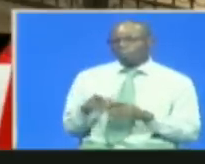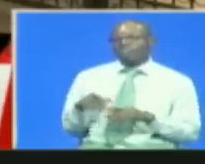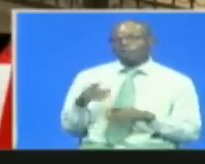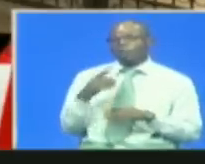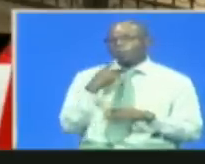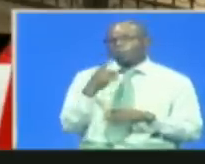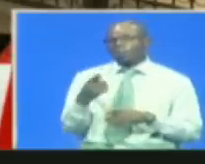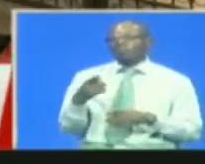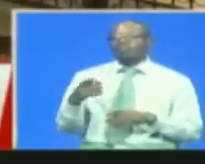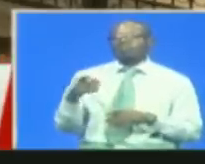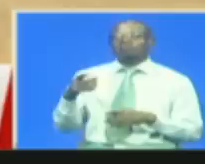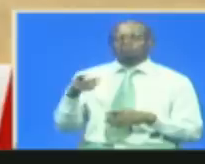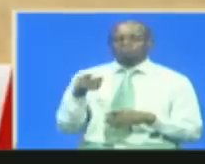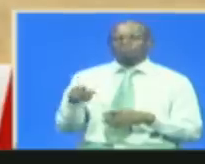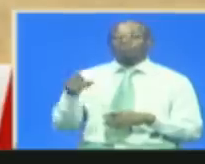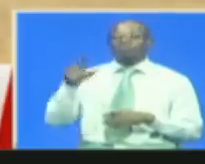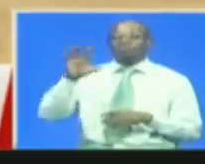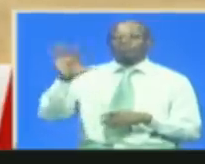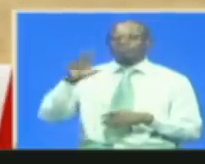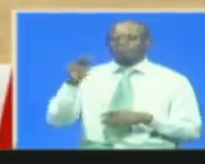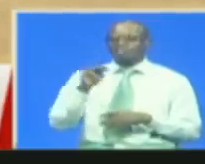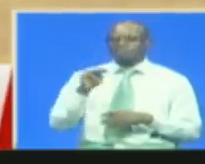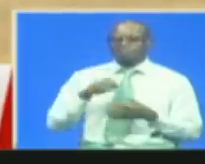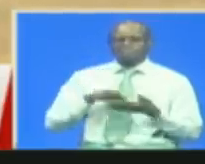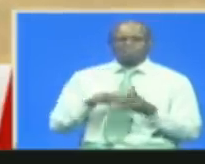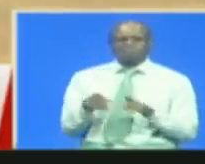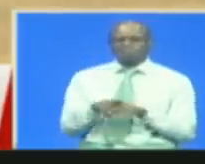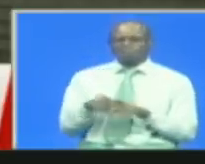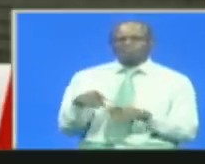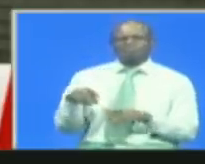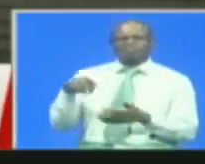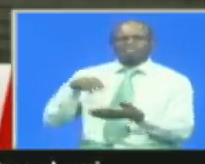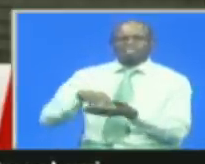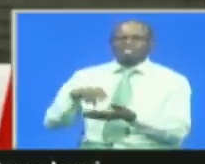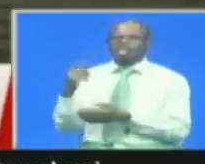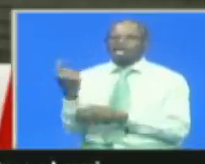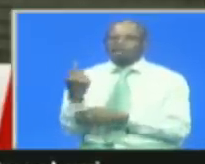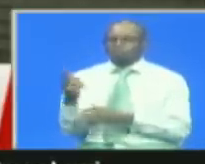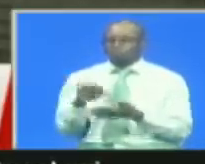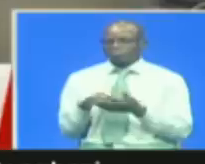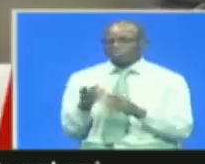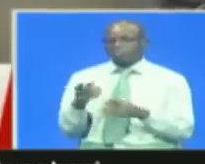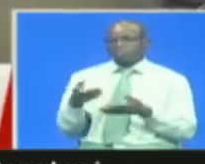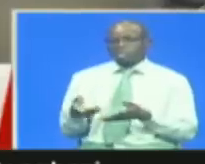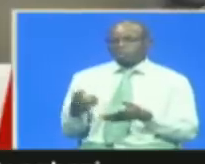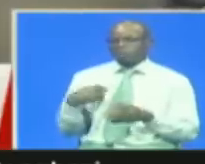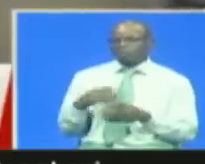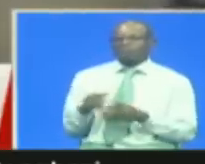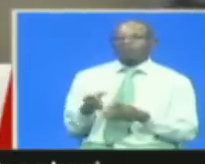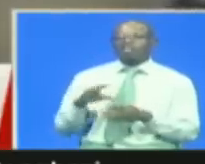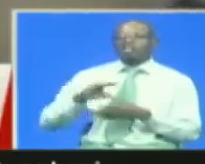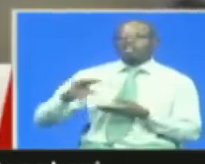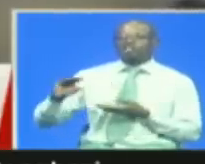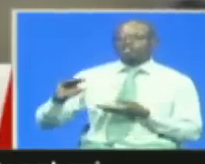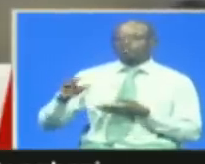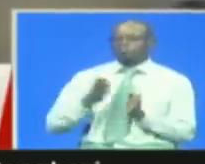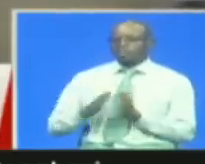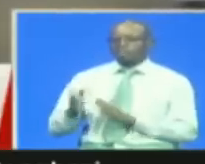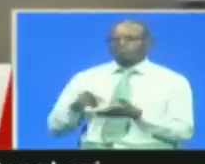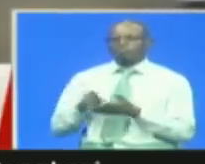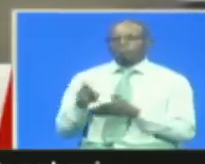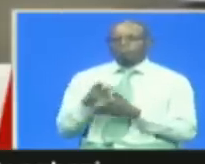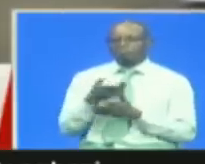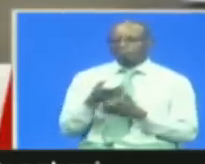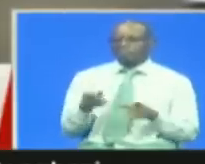the 5-bedroom villas standalone. The payment plans that we have currently, we have a cash plan. The police impounded his